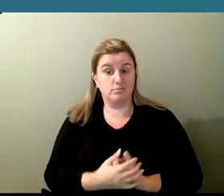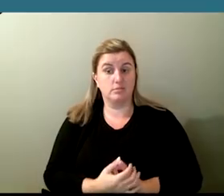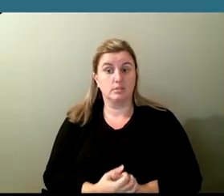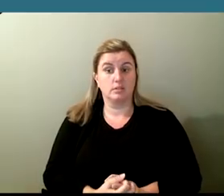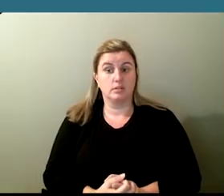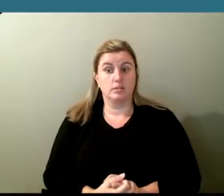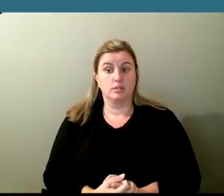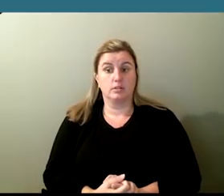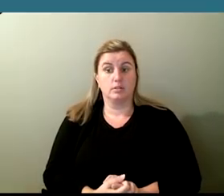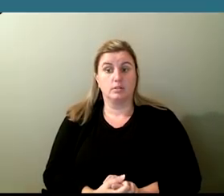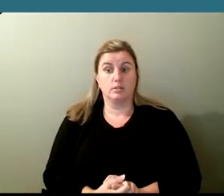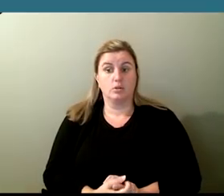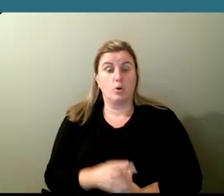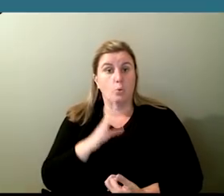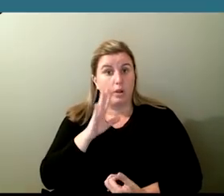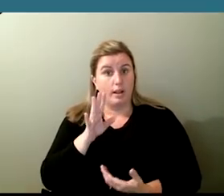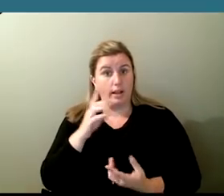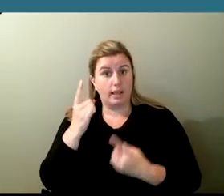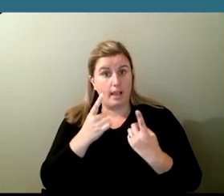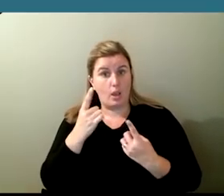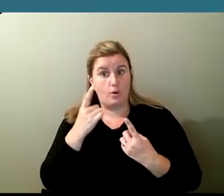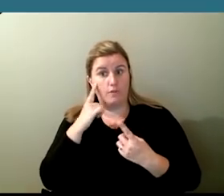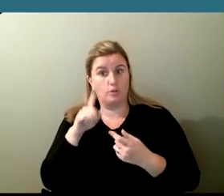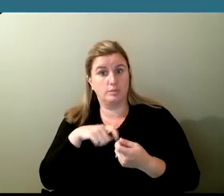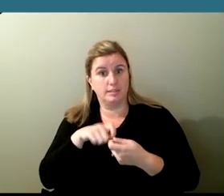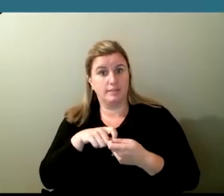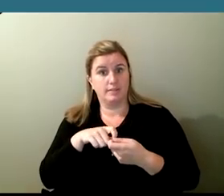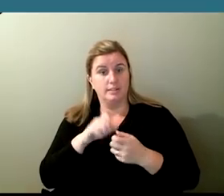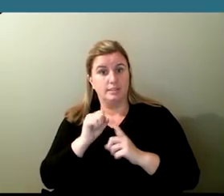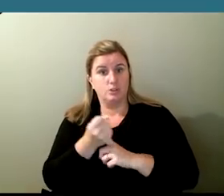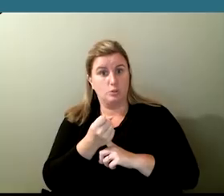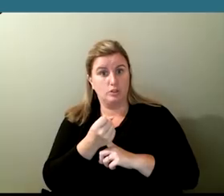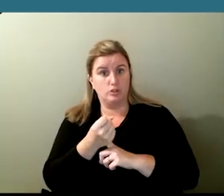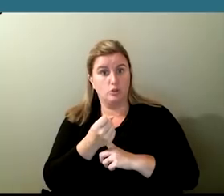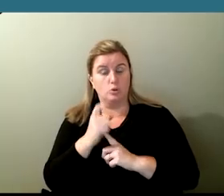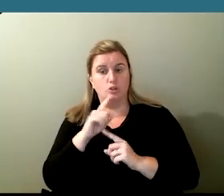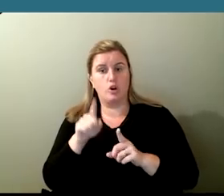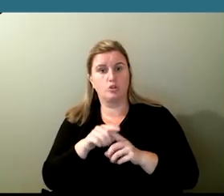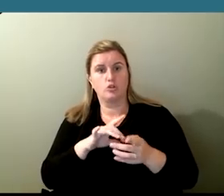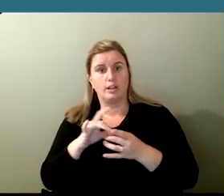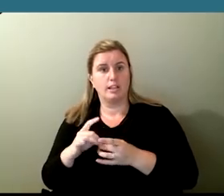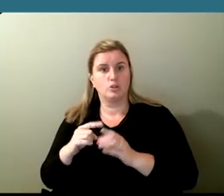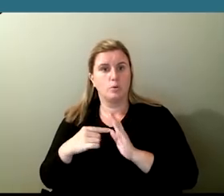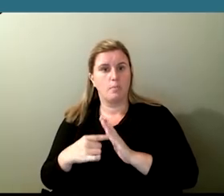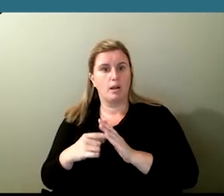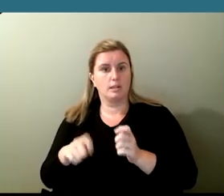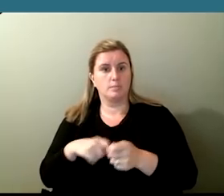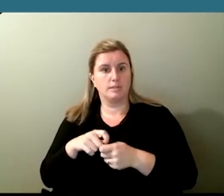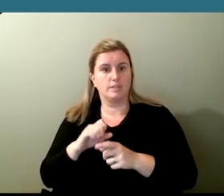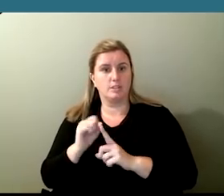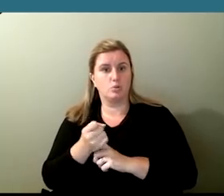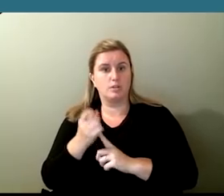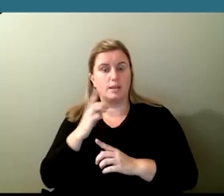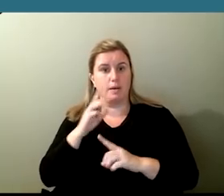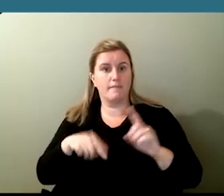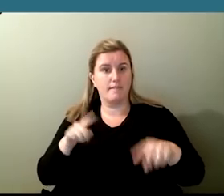is it going to account for specific situations, which also relates to modeling, specific situations that may actually vary